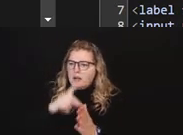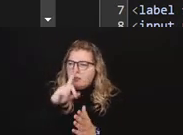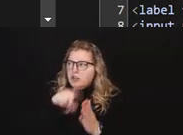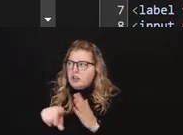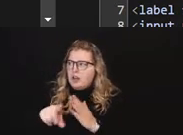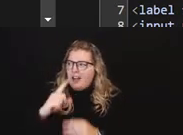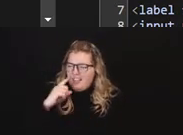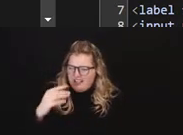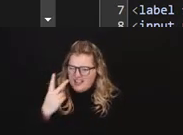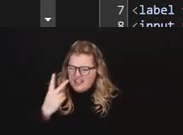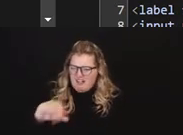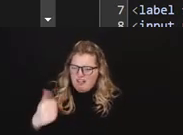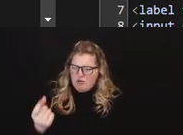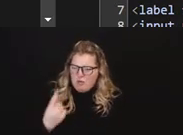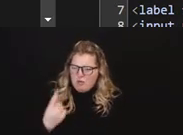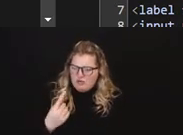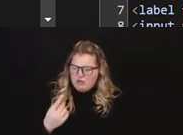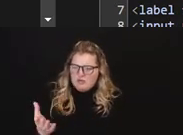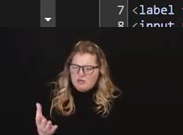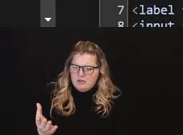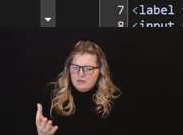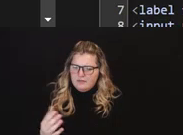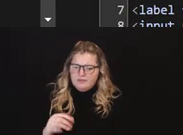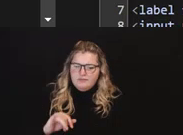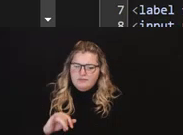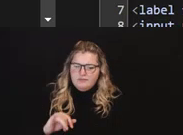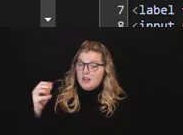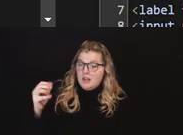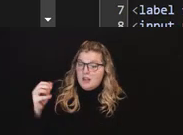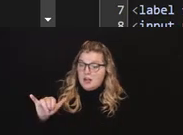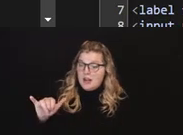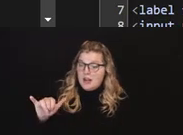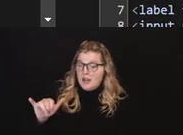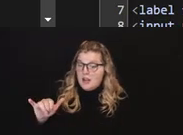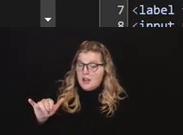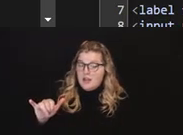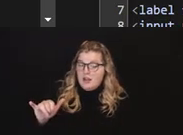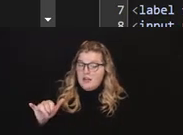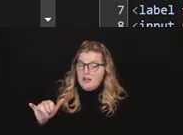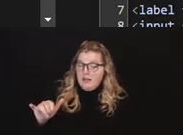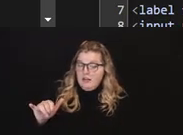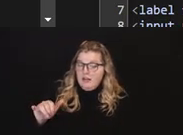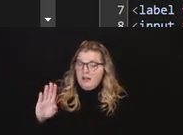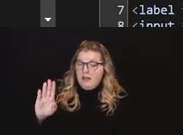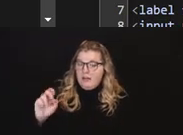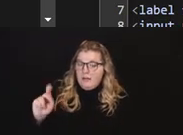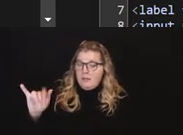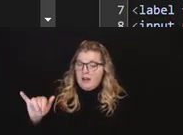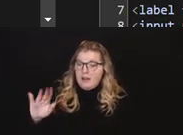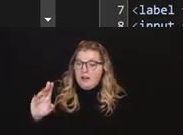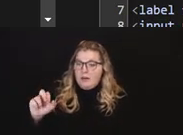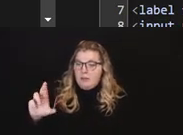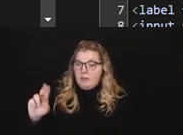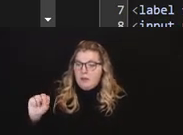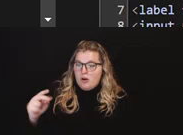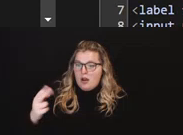did come through. Thank you, Jonathan. Becky Bernal has a question. She